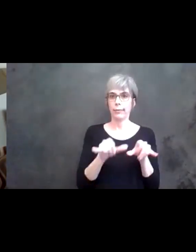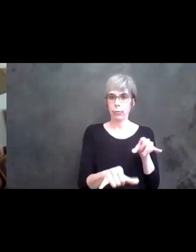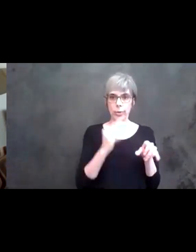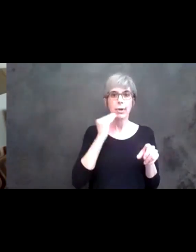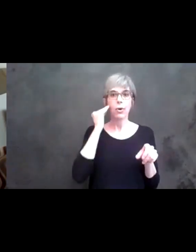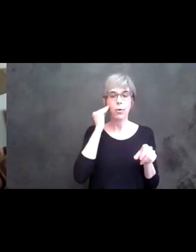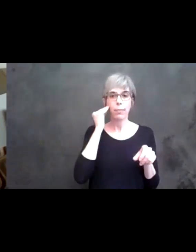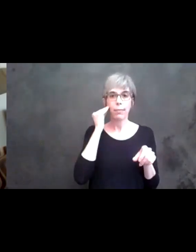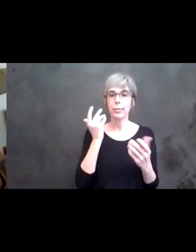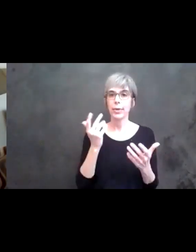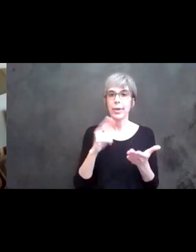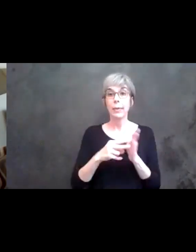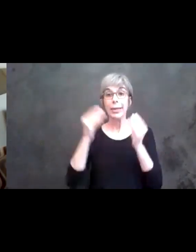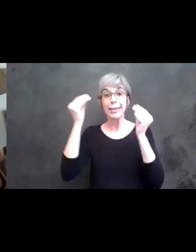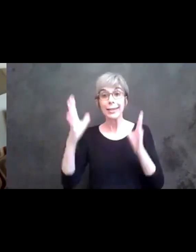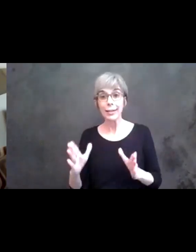So what many